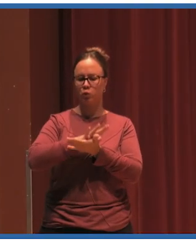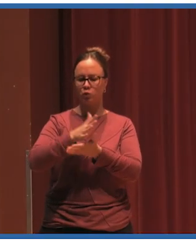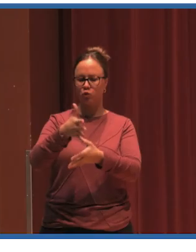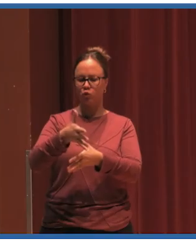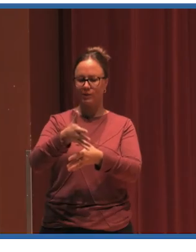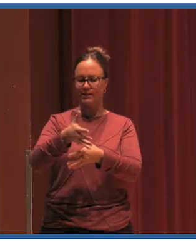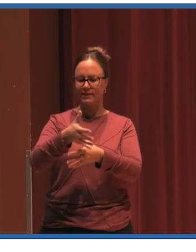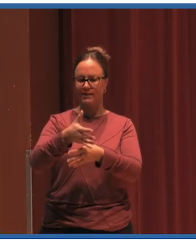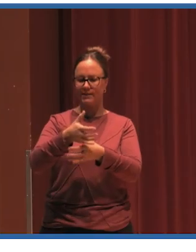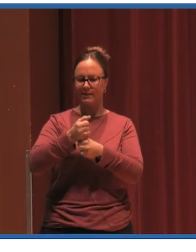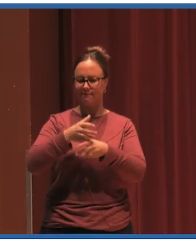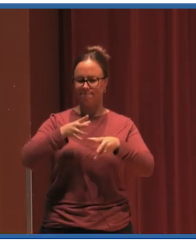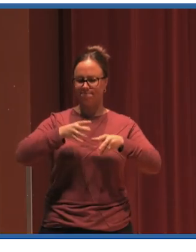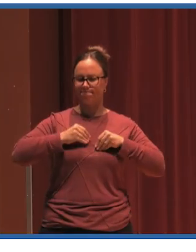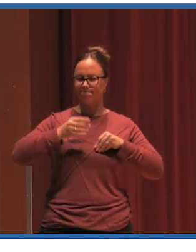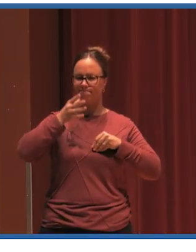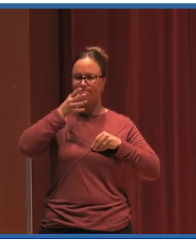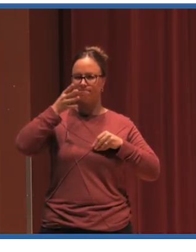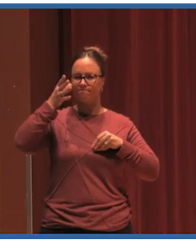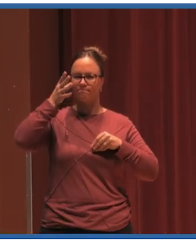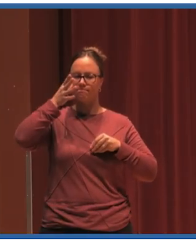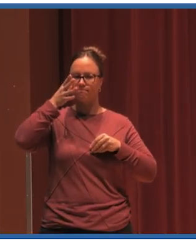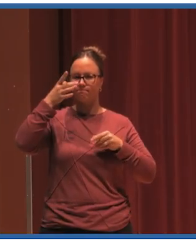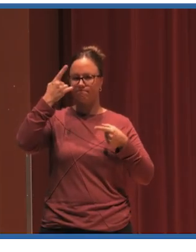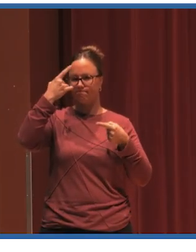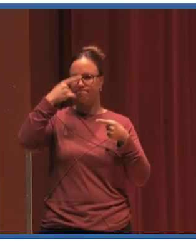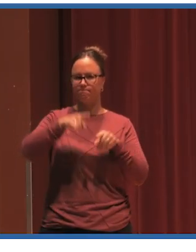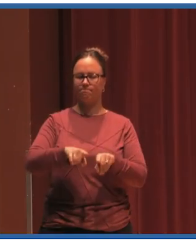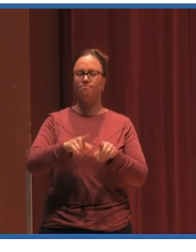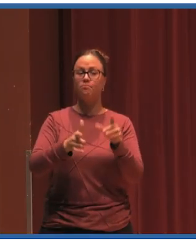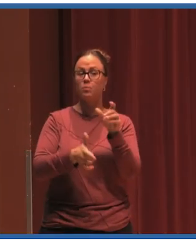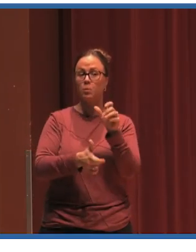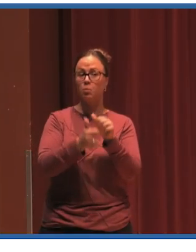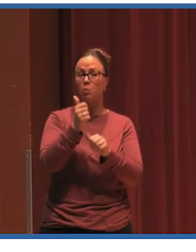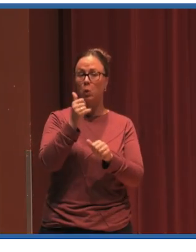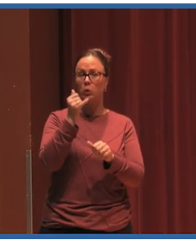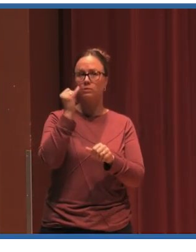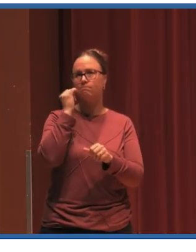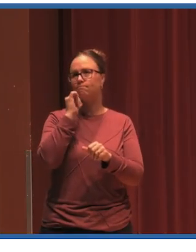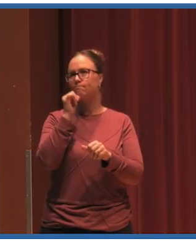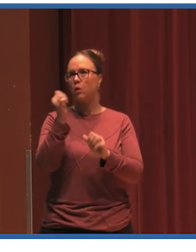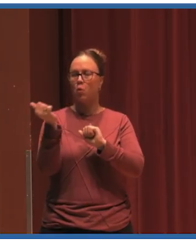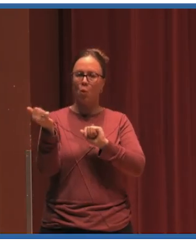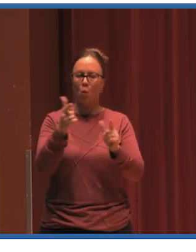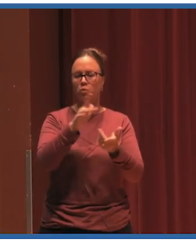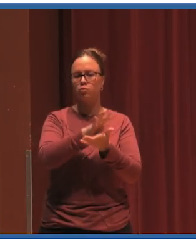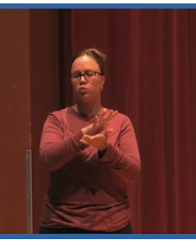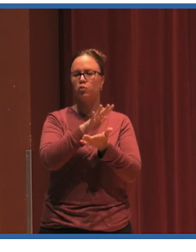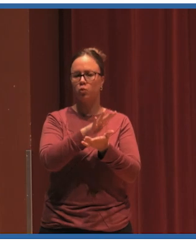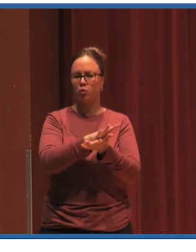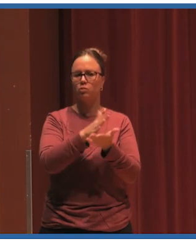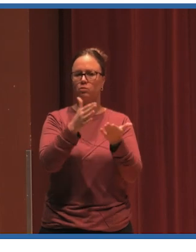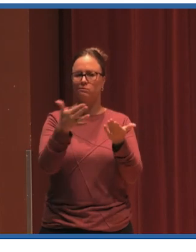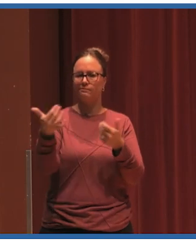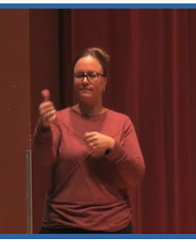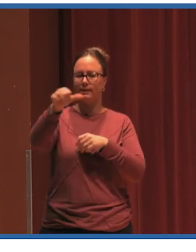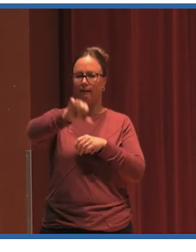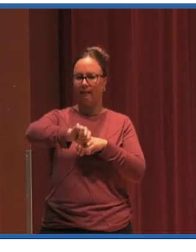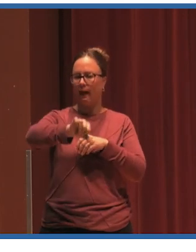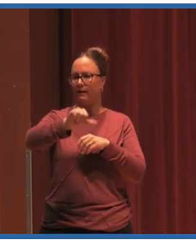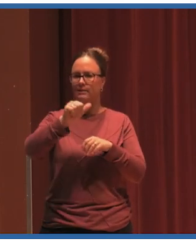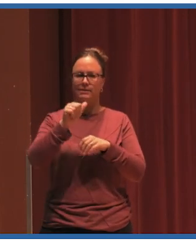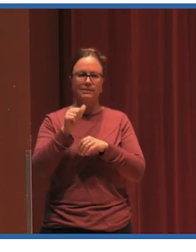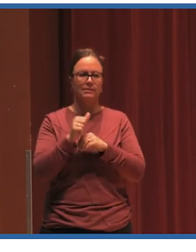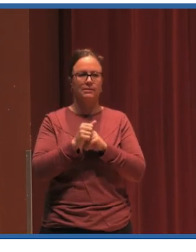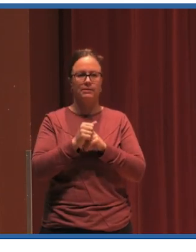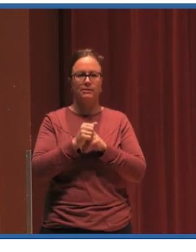and accept parental consent, most, if not the vast majority or all schools have declined and are no